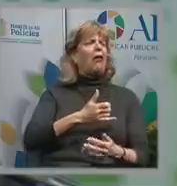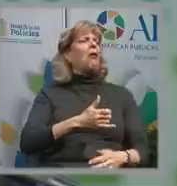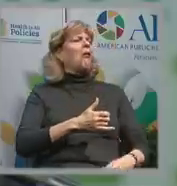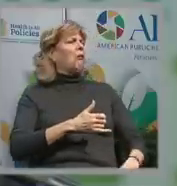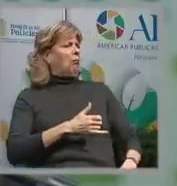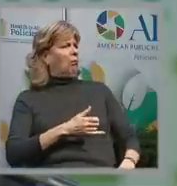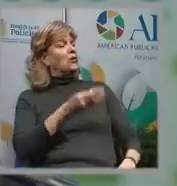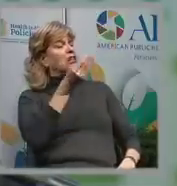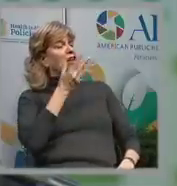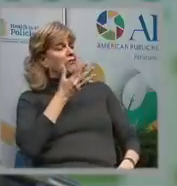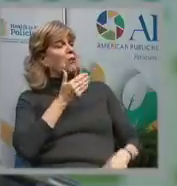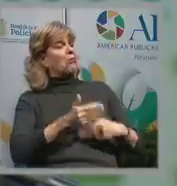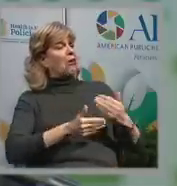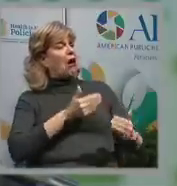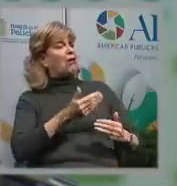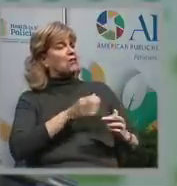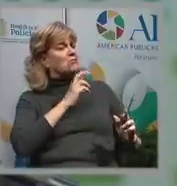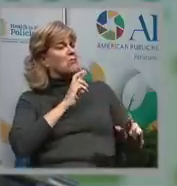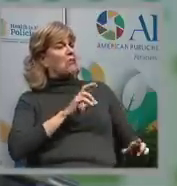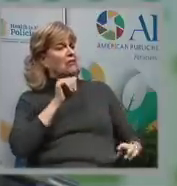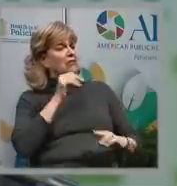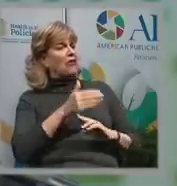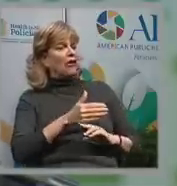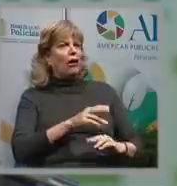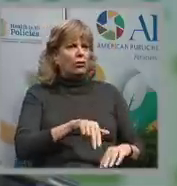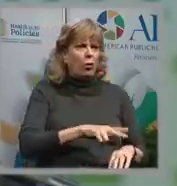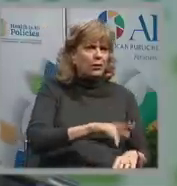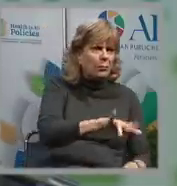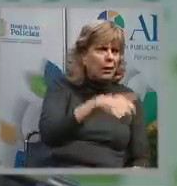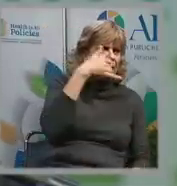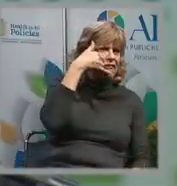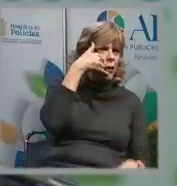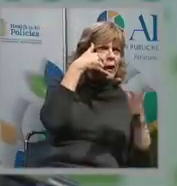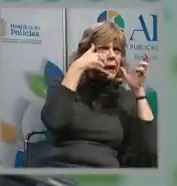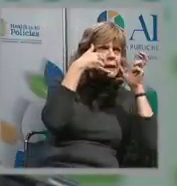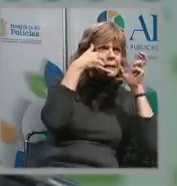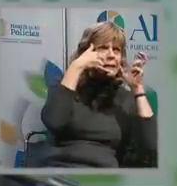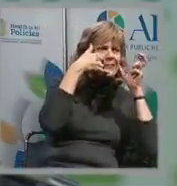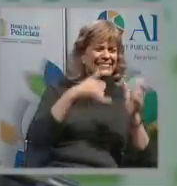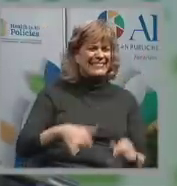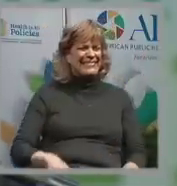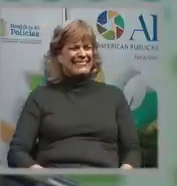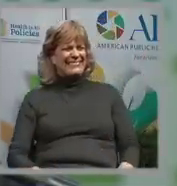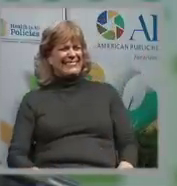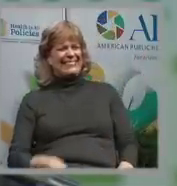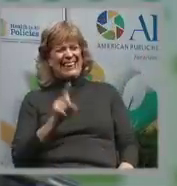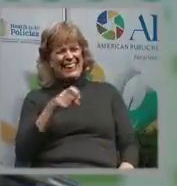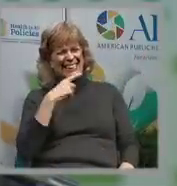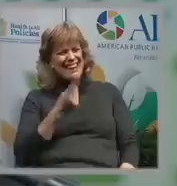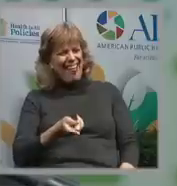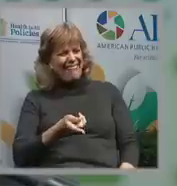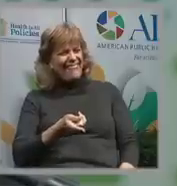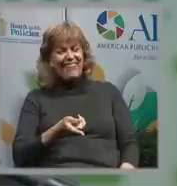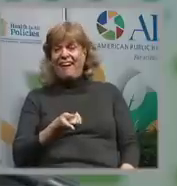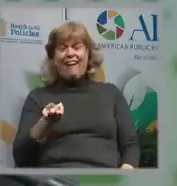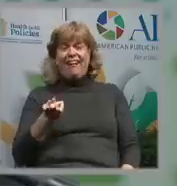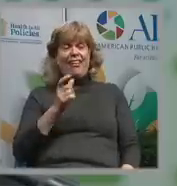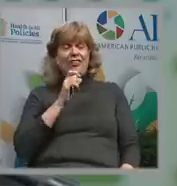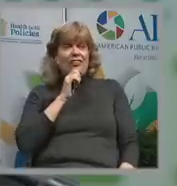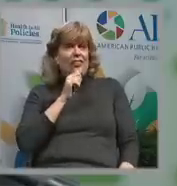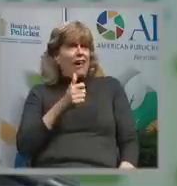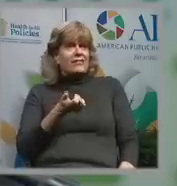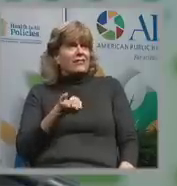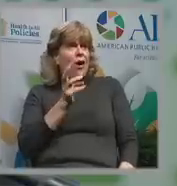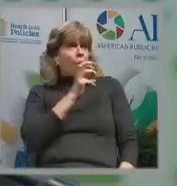a progress report, you usually pick up the phone and listen. But I got to tell you, that's not uncommon